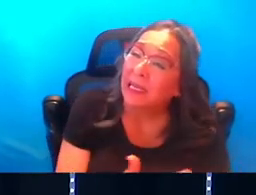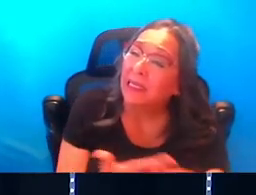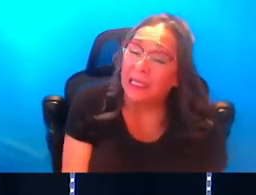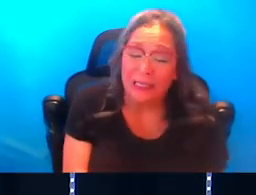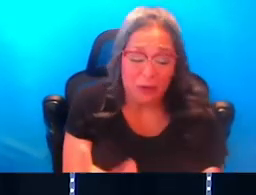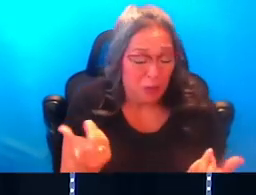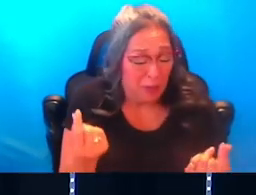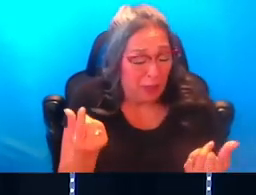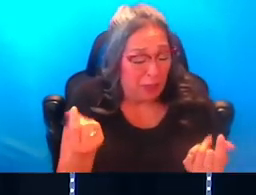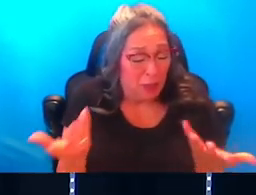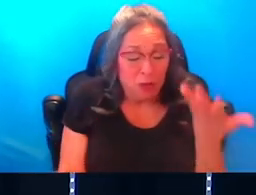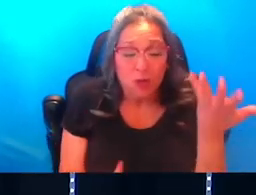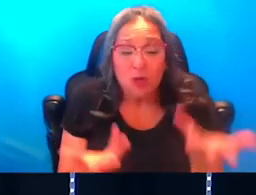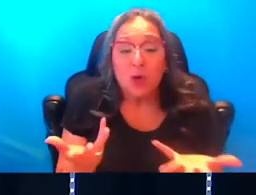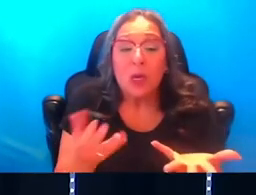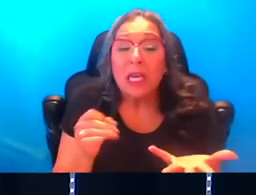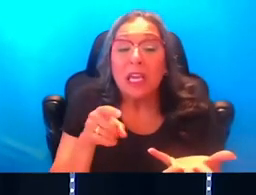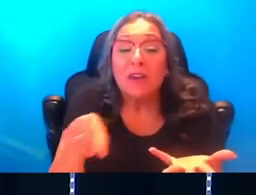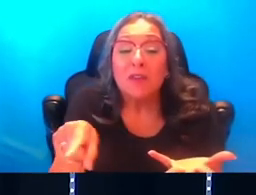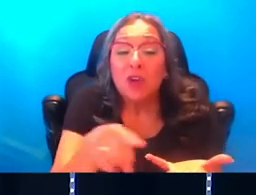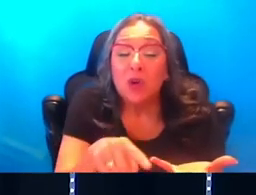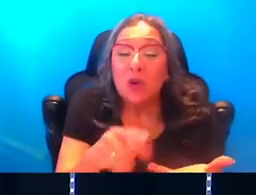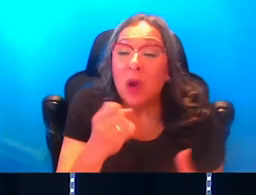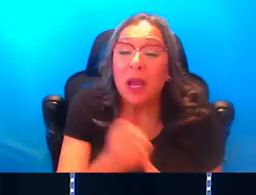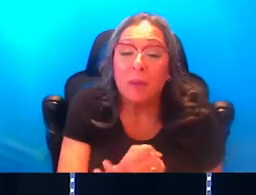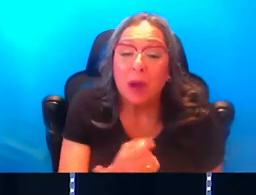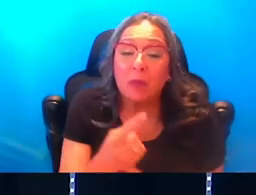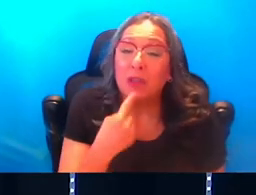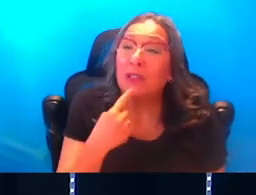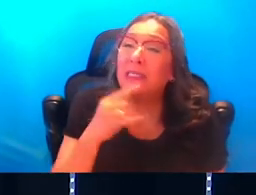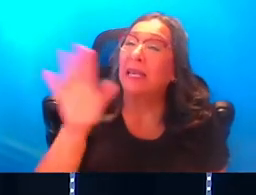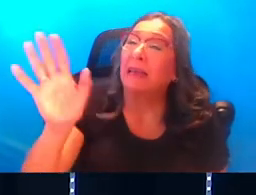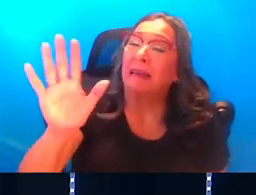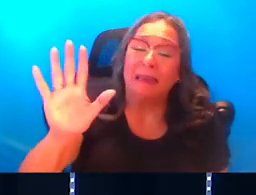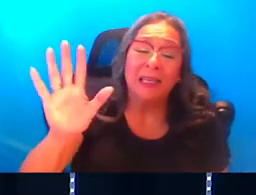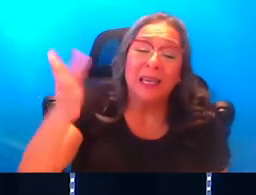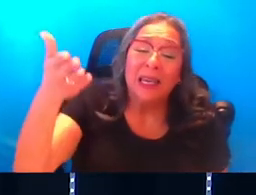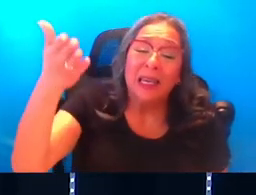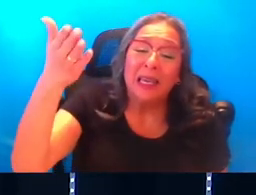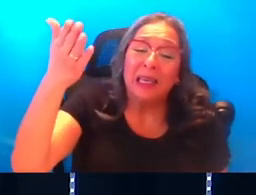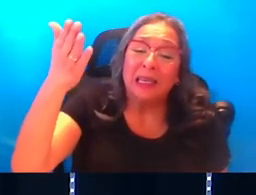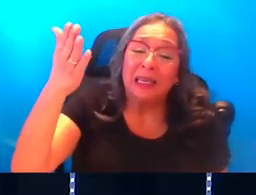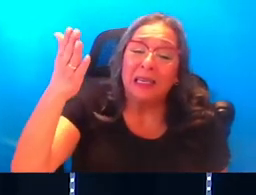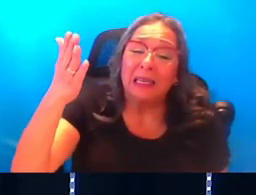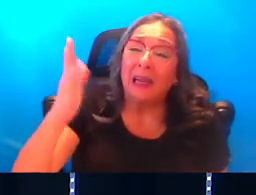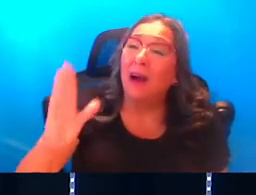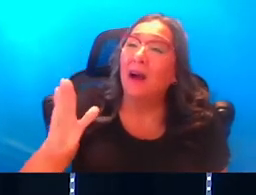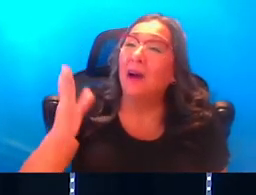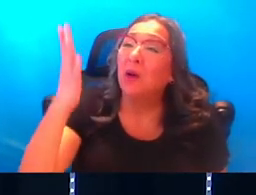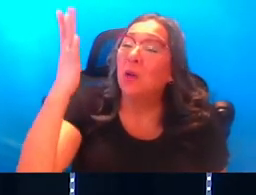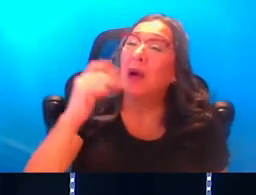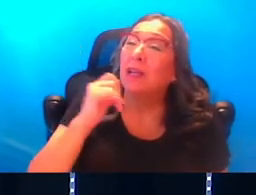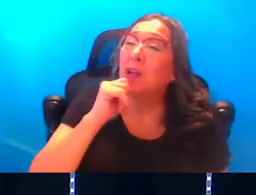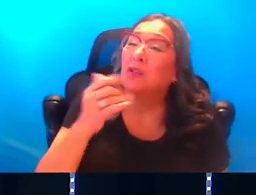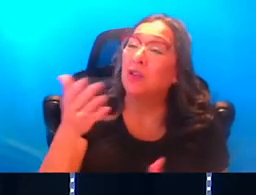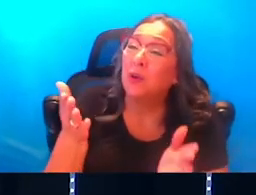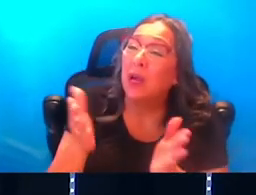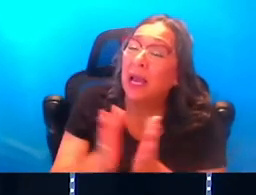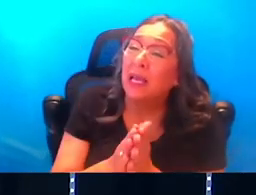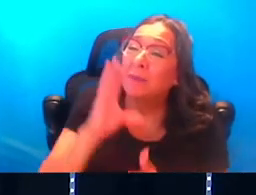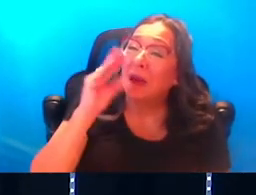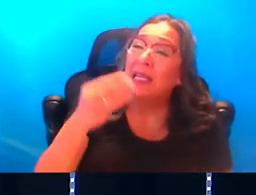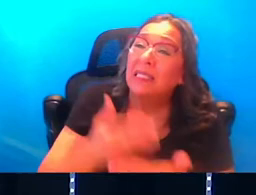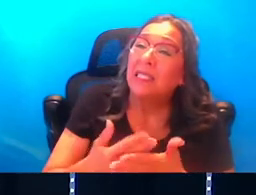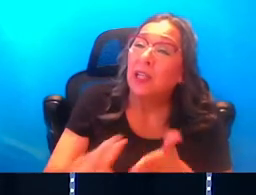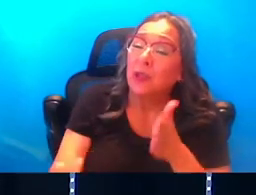How many of you, if you were in Abraham's shoes, would have said, God, have Isaac sacrifice me, not the other way